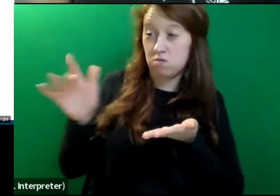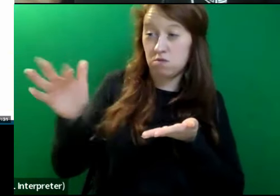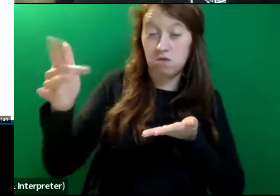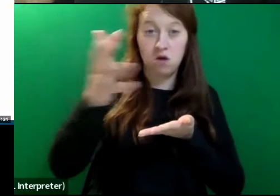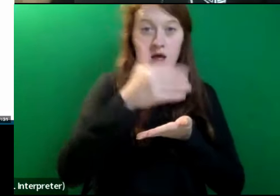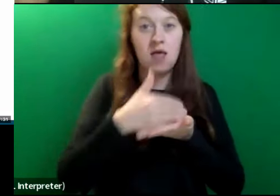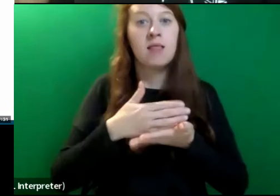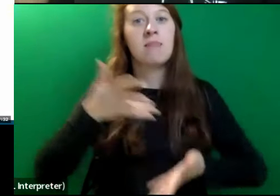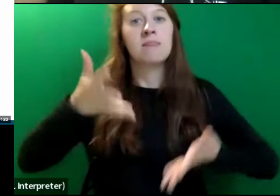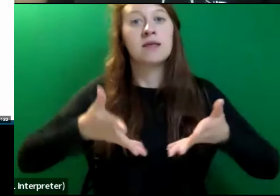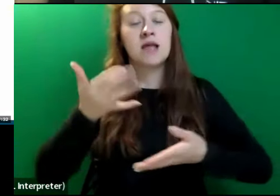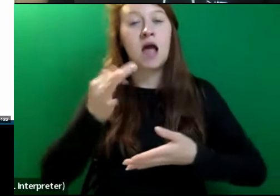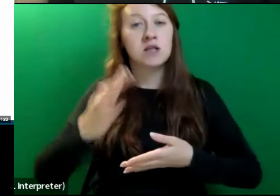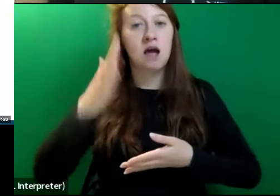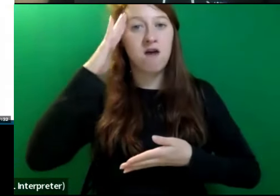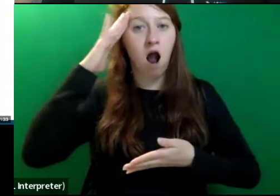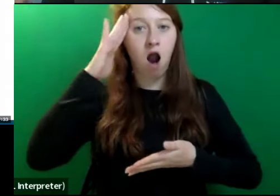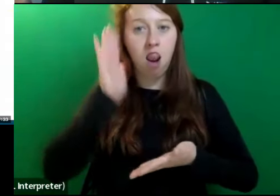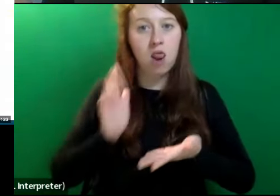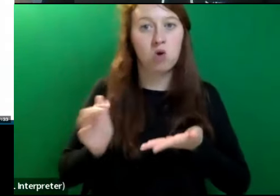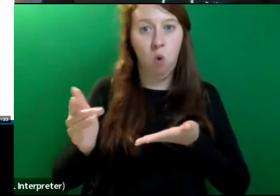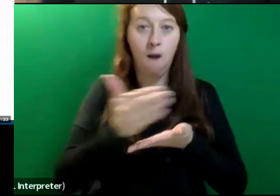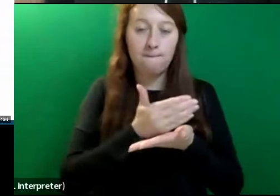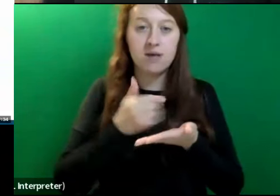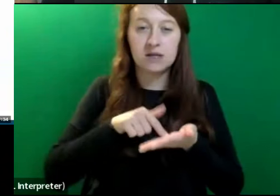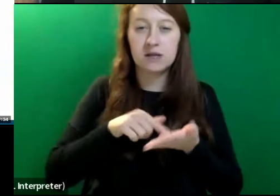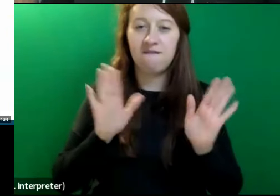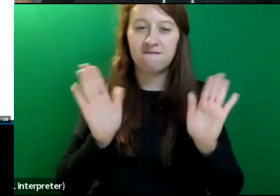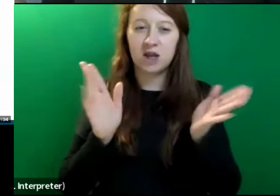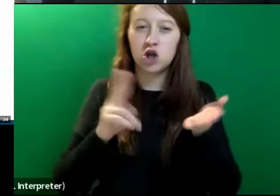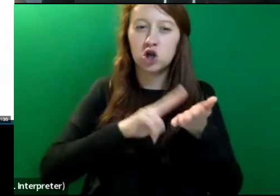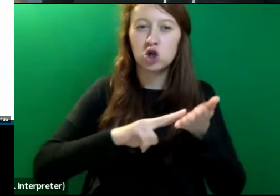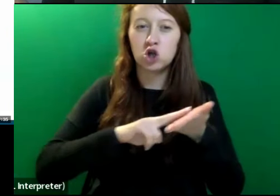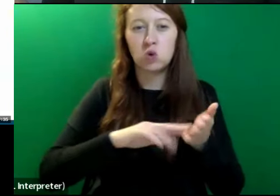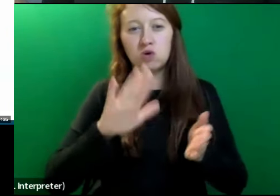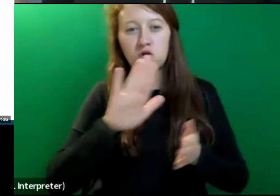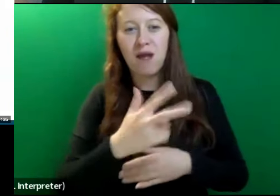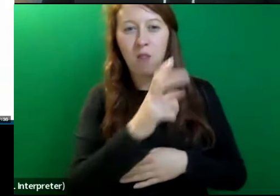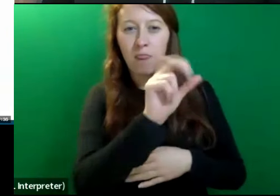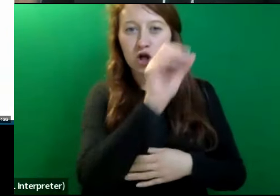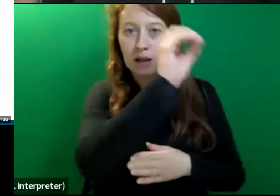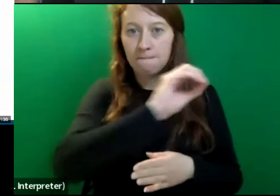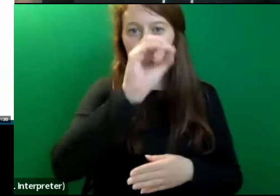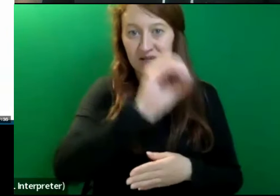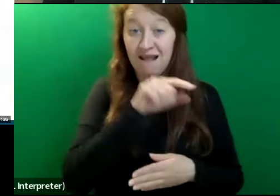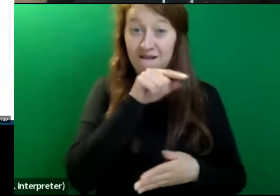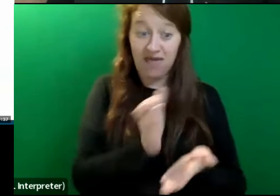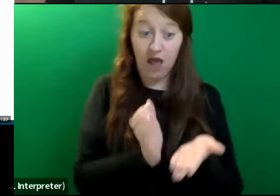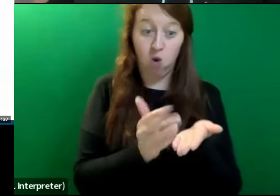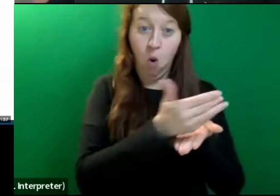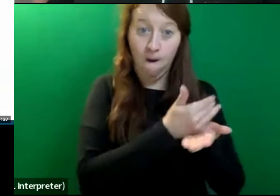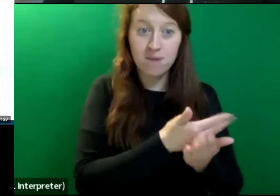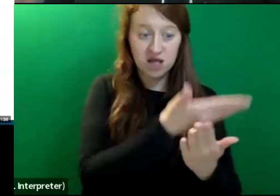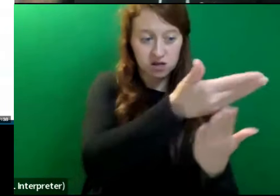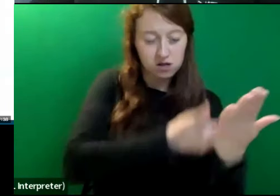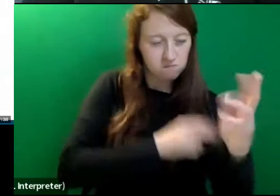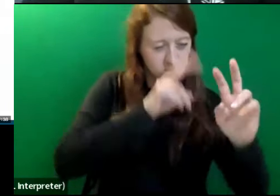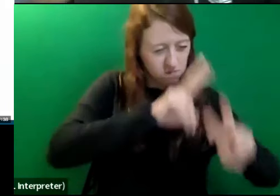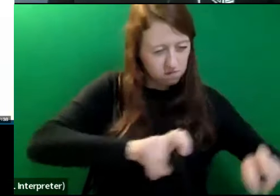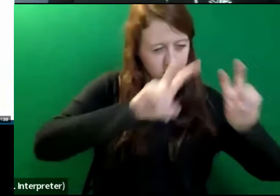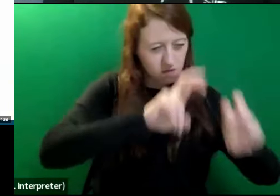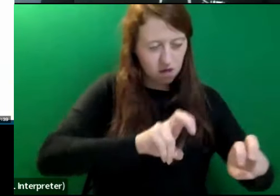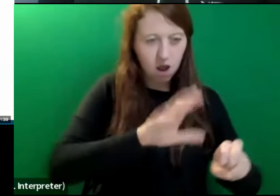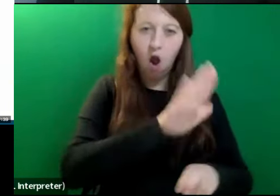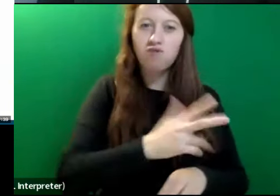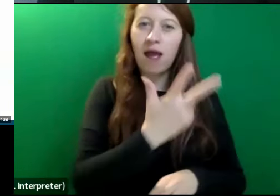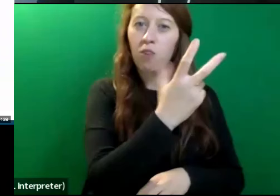corpus. So I used about 30% of the Signs of Ireland corpus for my data set.